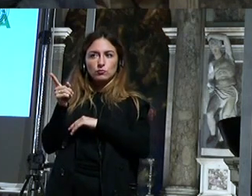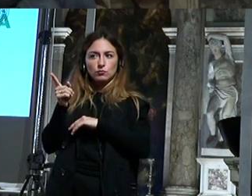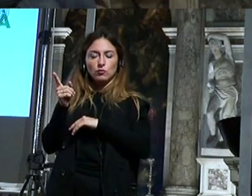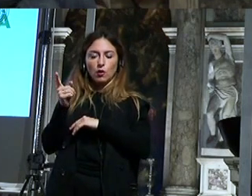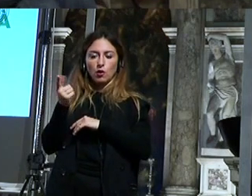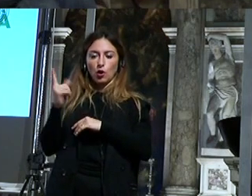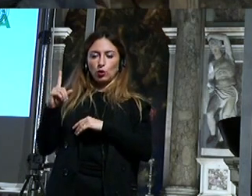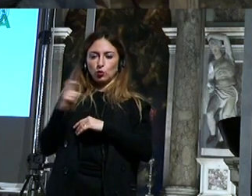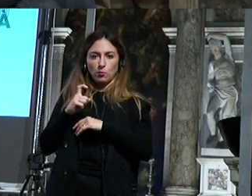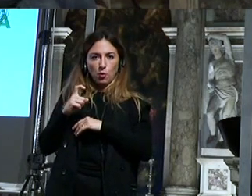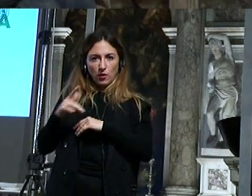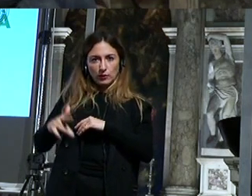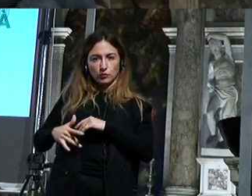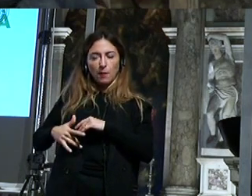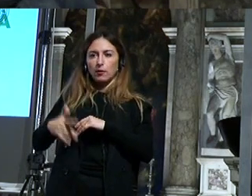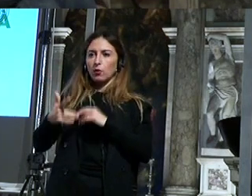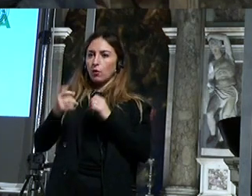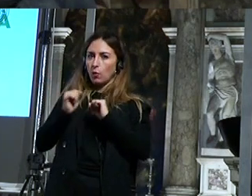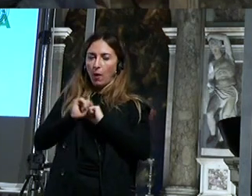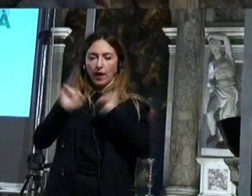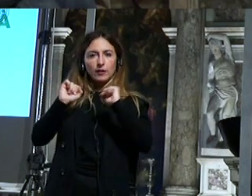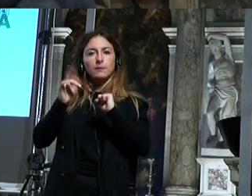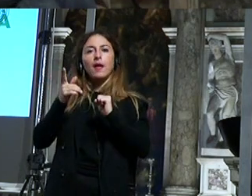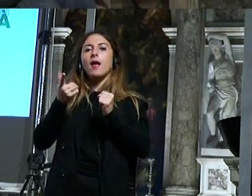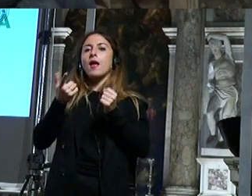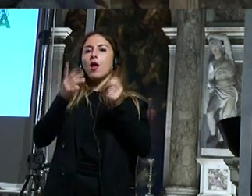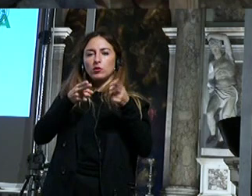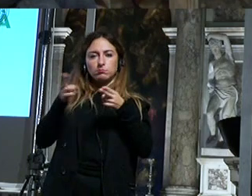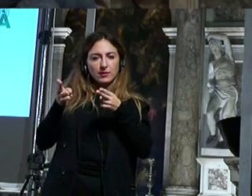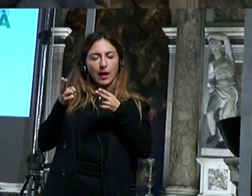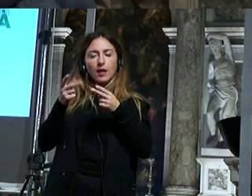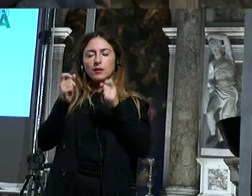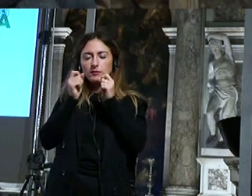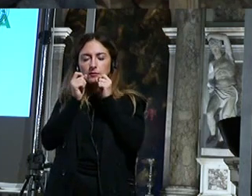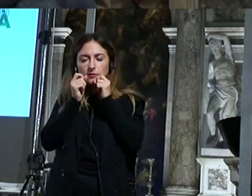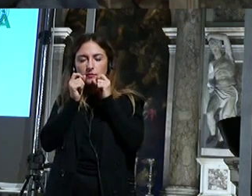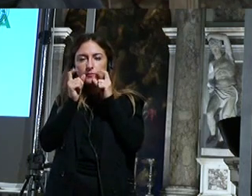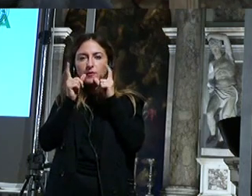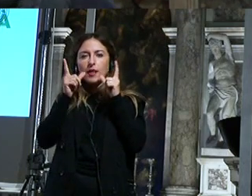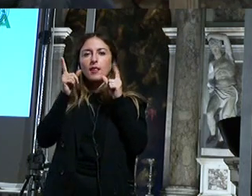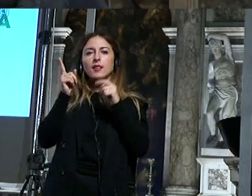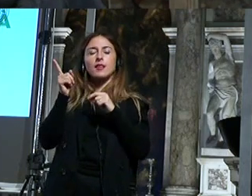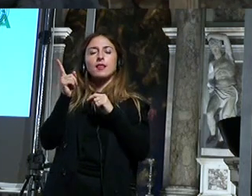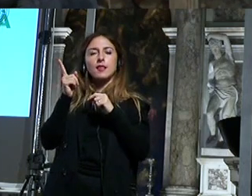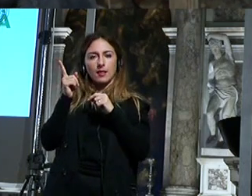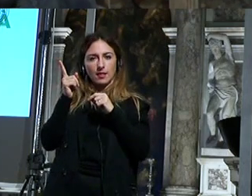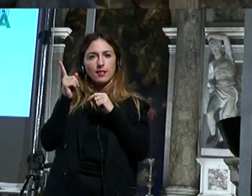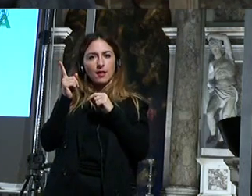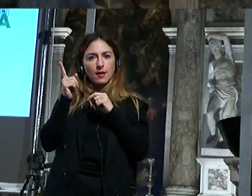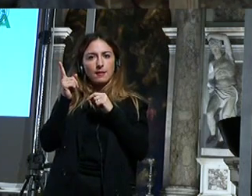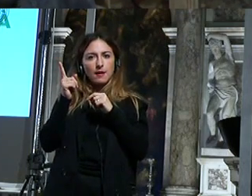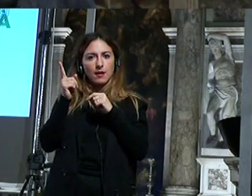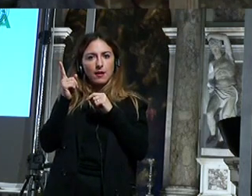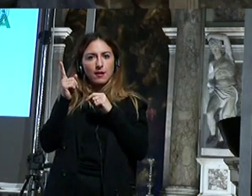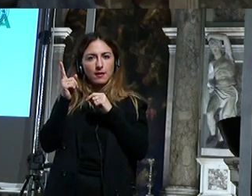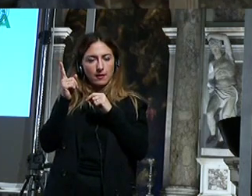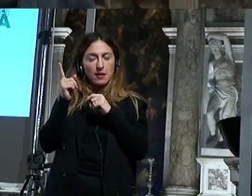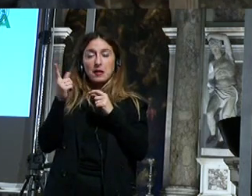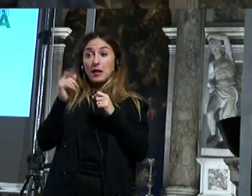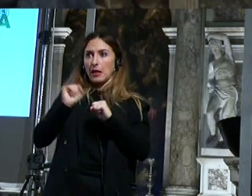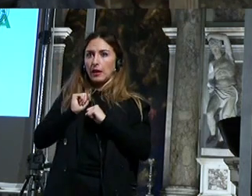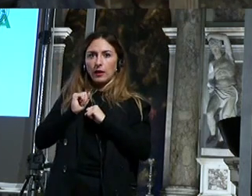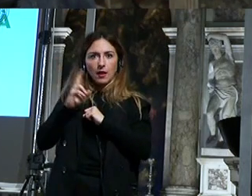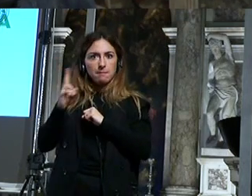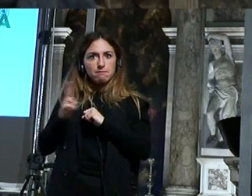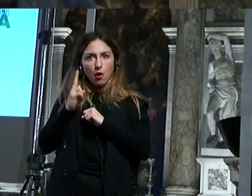in the hospital. He's waking up out of this operation. He thinks he's died and he's been returned to life for what?